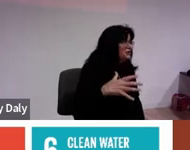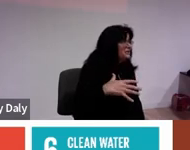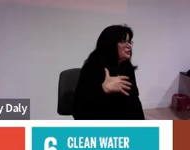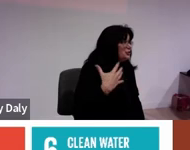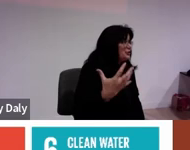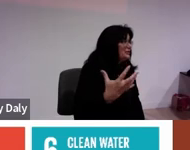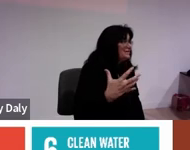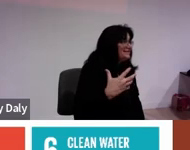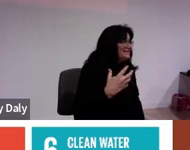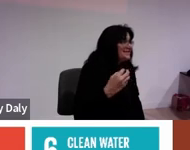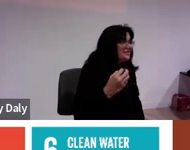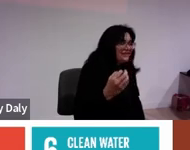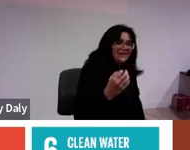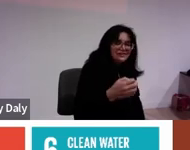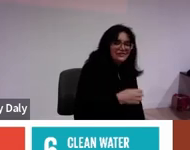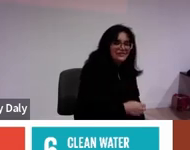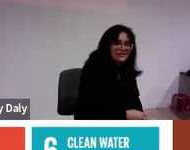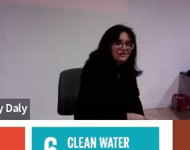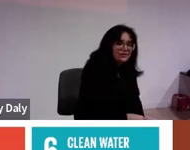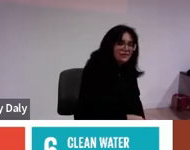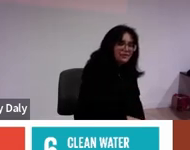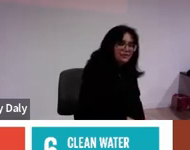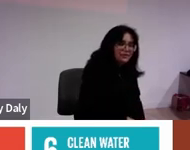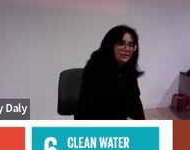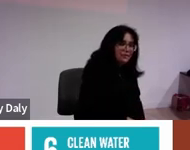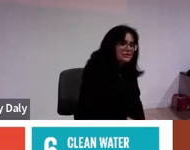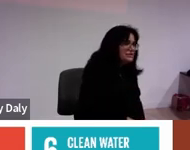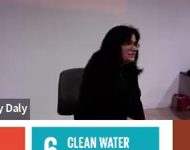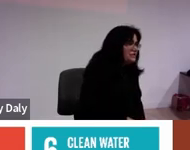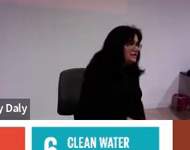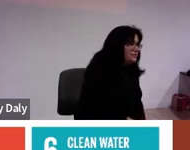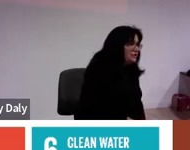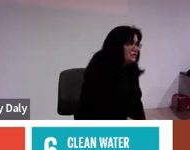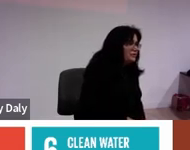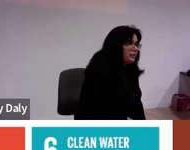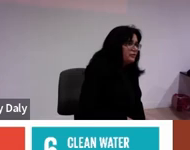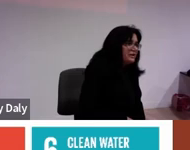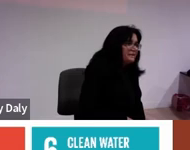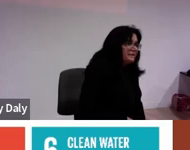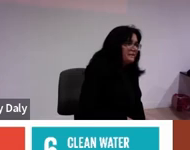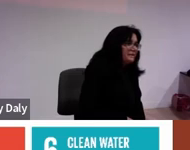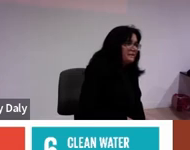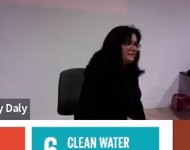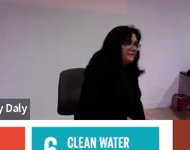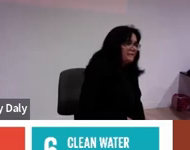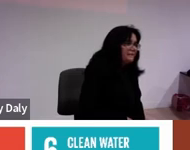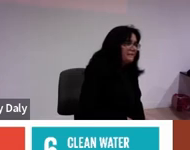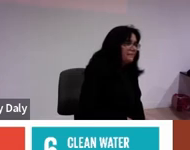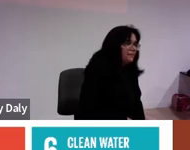Mm-hmm. Imagine there's no hunger. Imagine there's no... Imagine a society with no word for poverty.